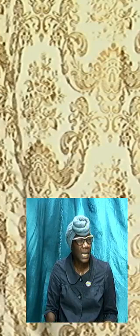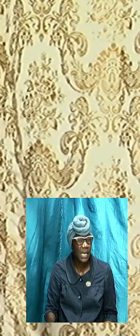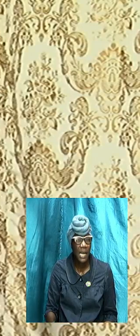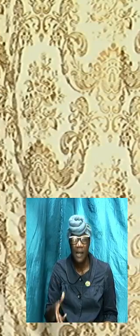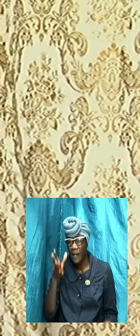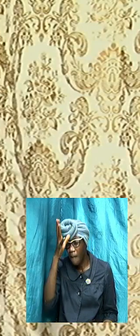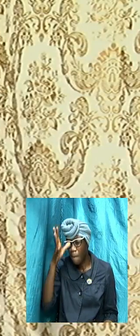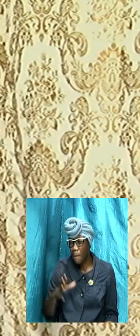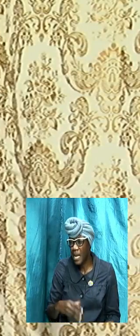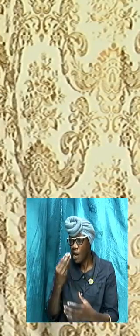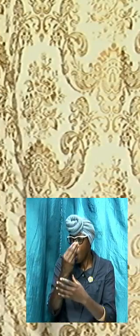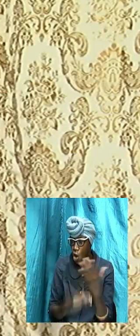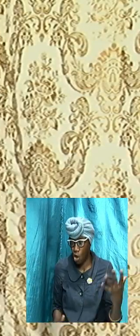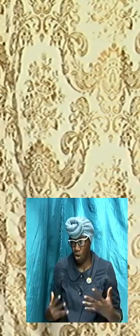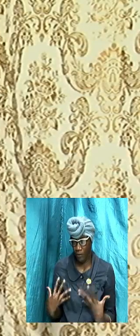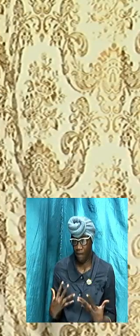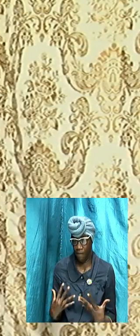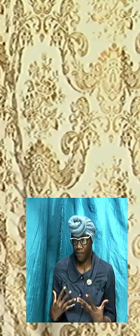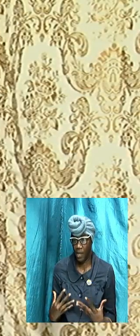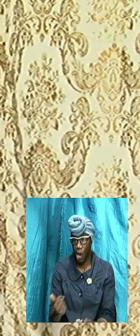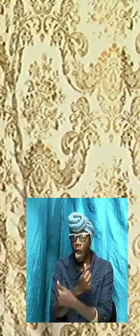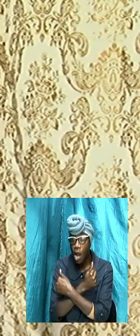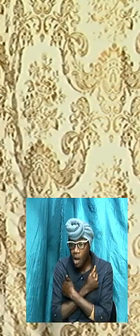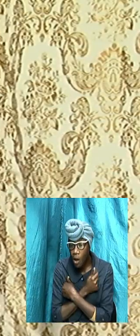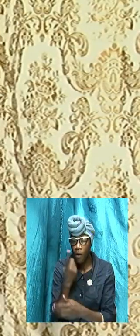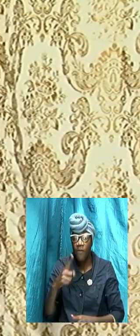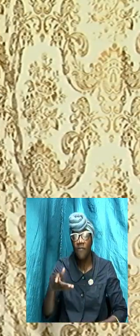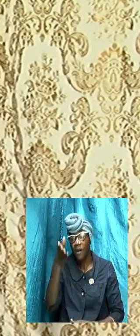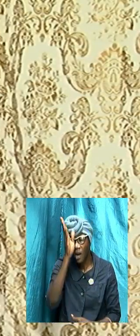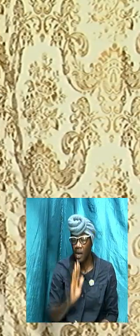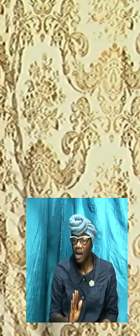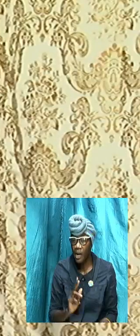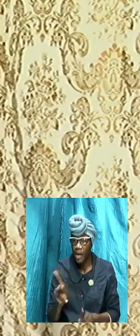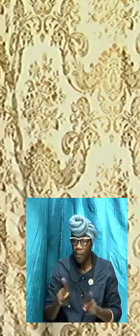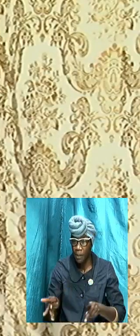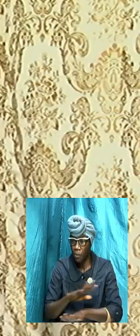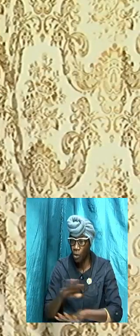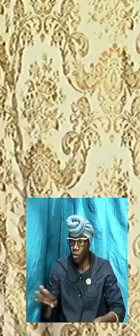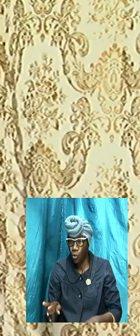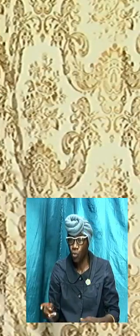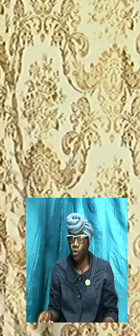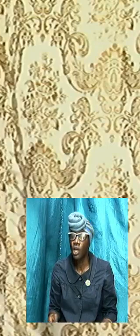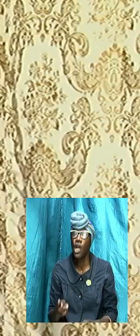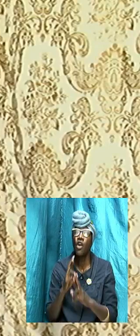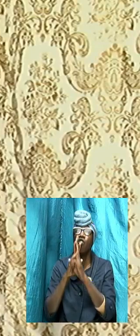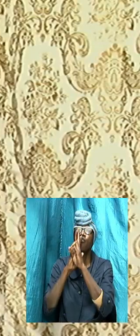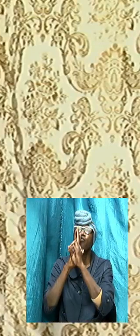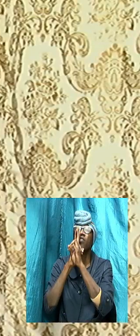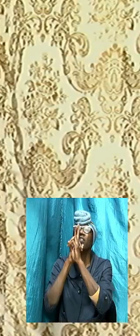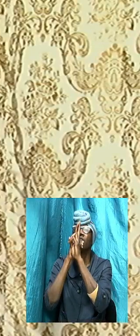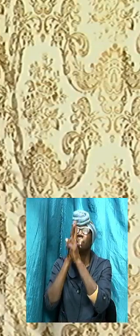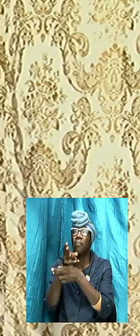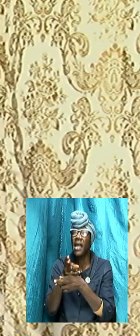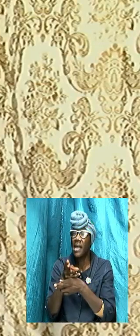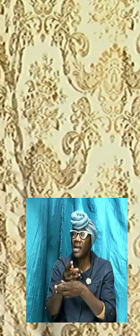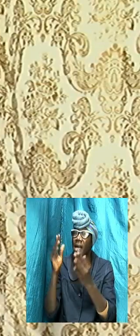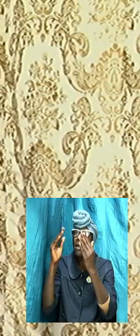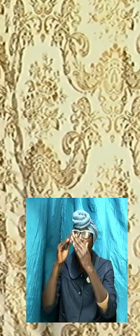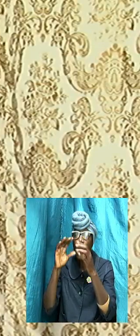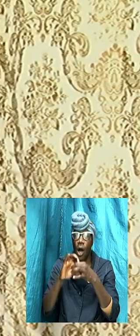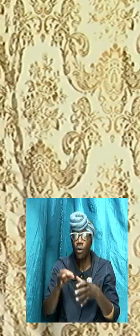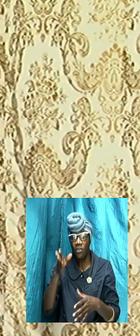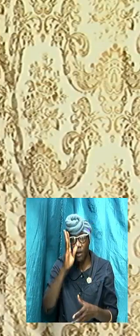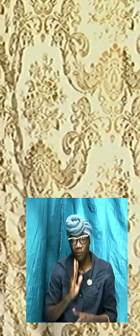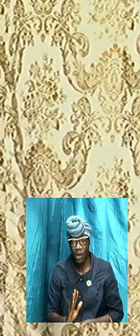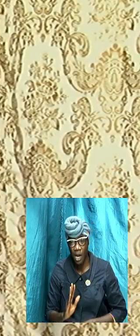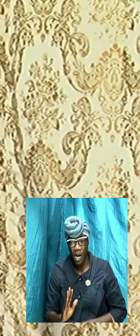their fear for God. People have no more reverence or respect, amen, for the house of God.